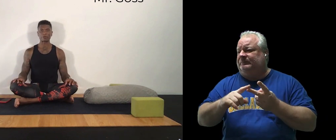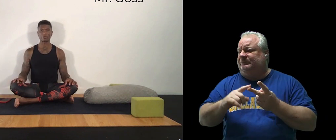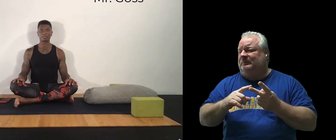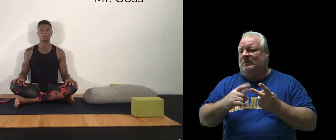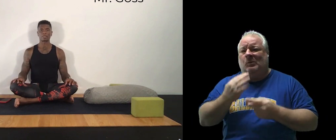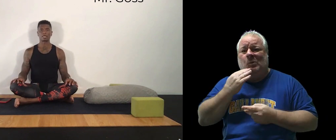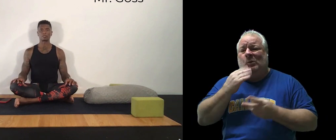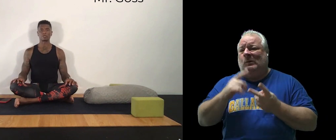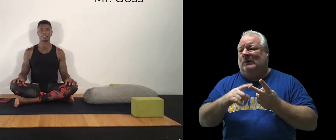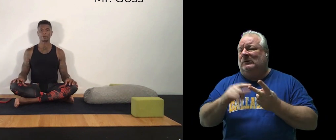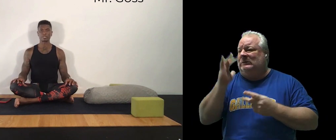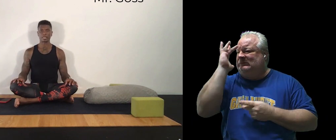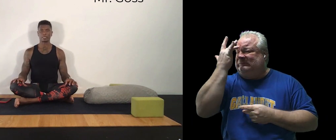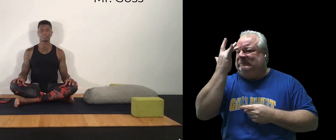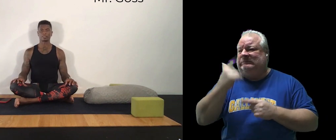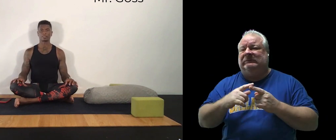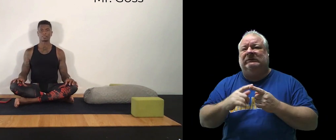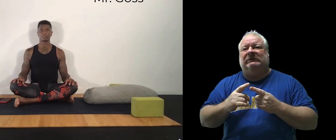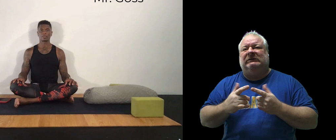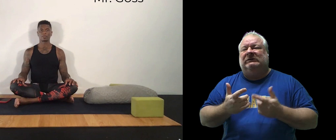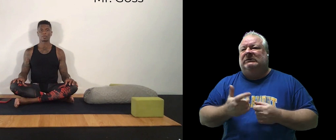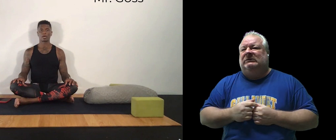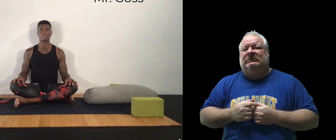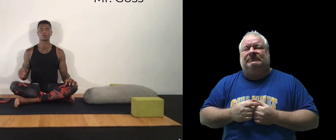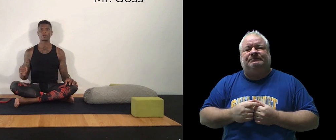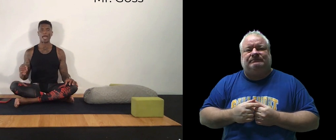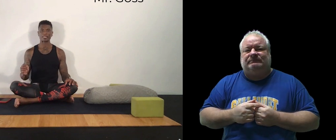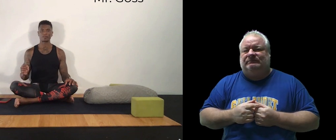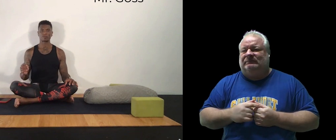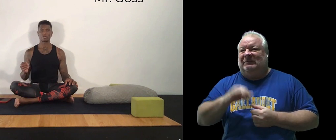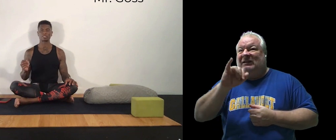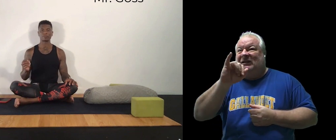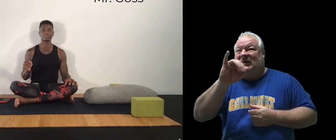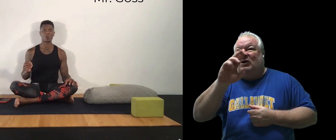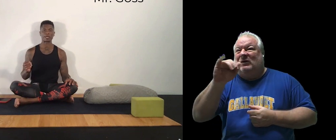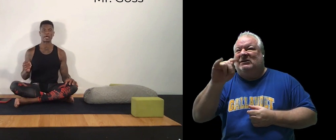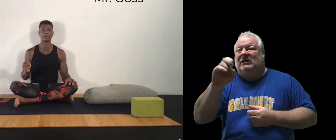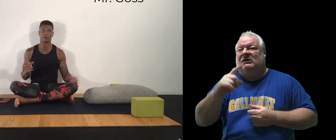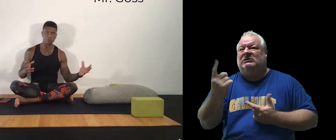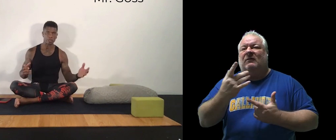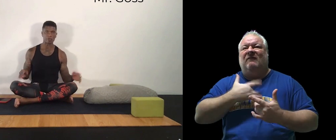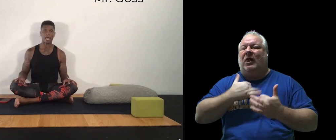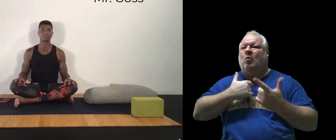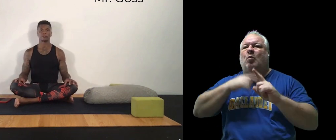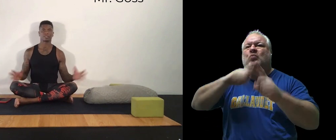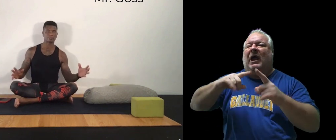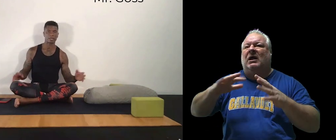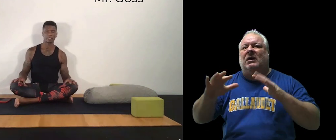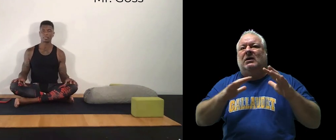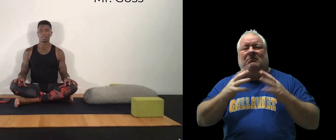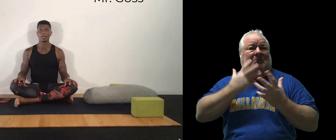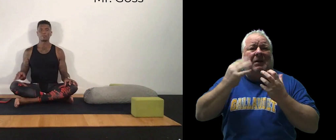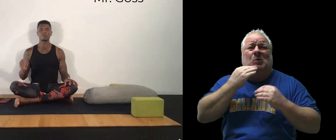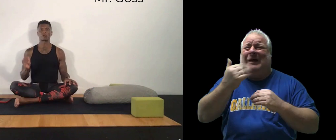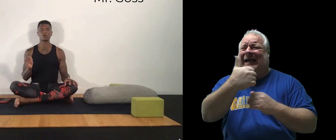little bothered, a little irritated, a little reactive, well, something's going on and where you want to react to